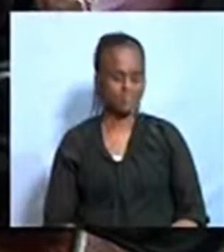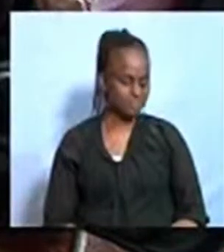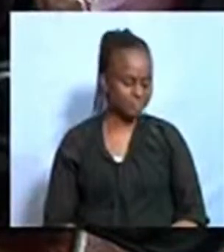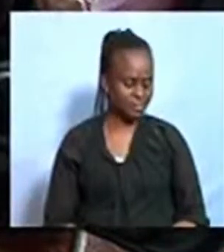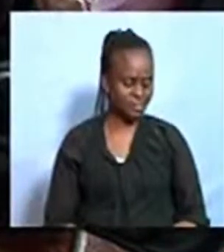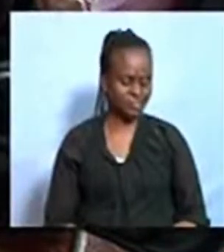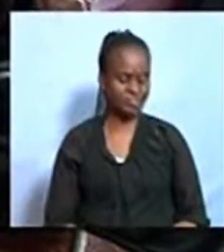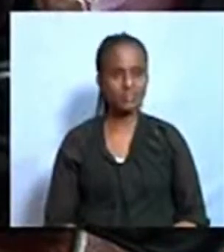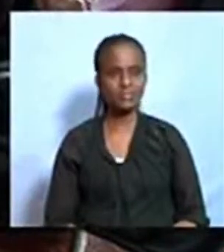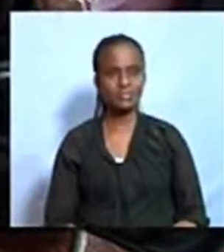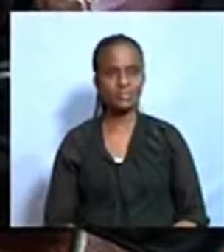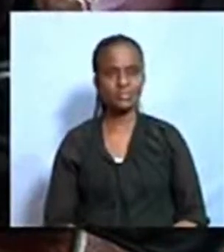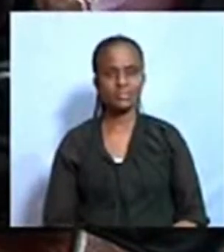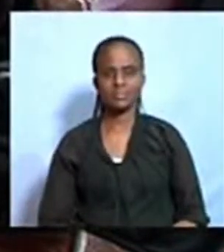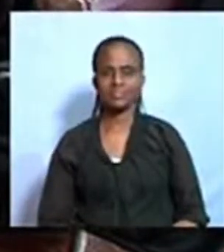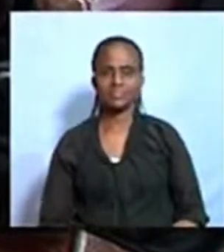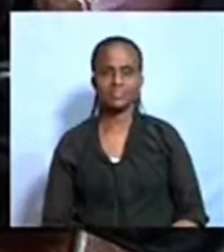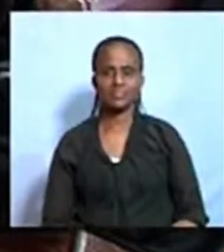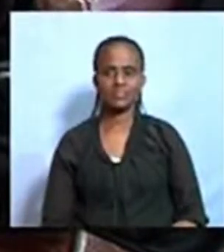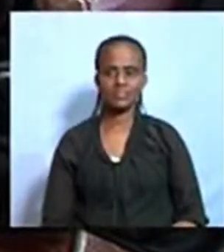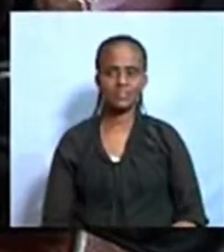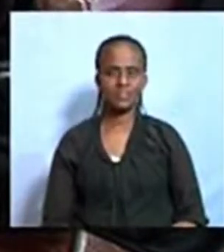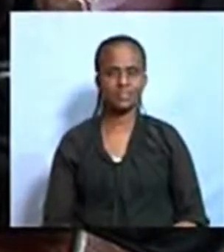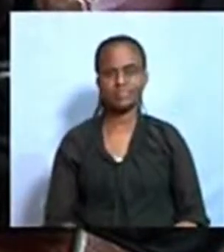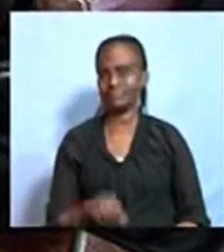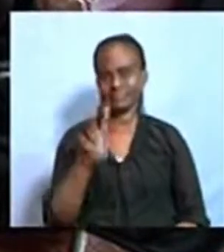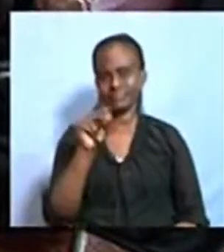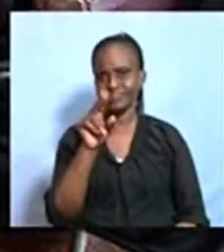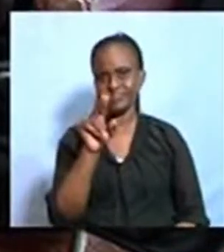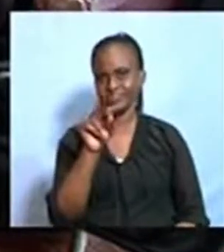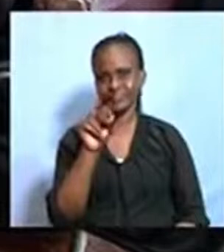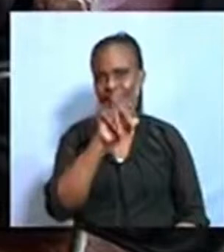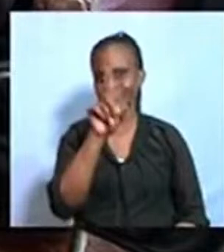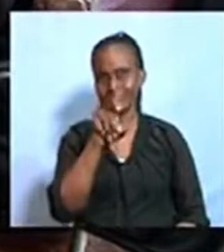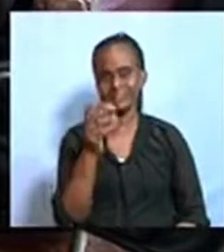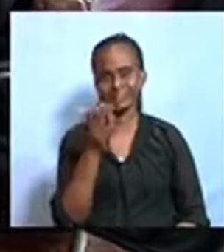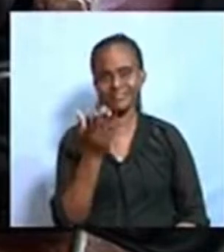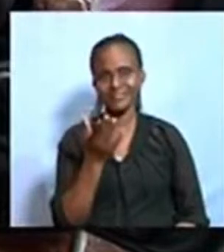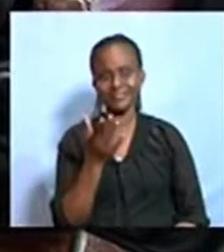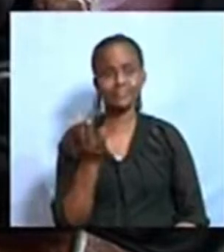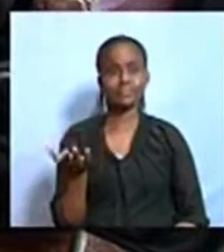Honorable Chinkuli. No. Would like to ask? No question.